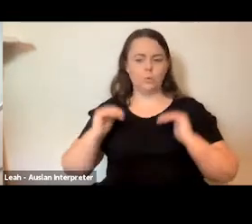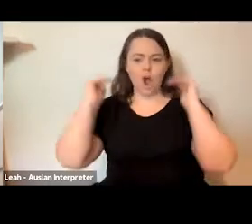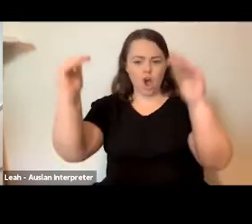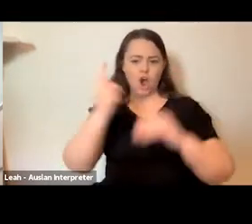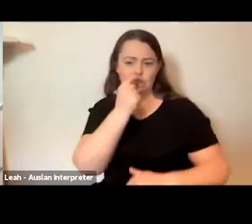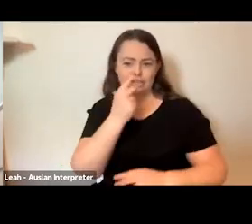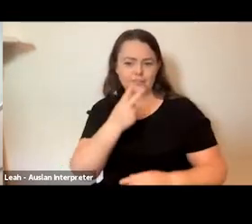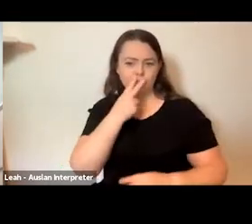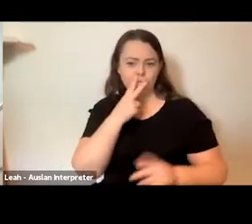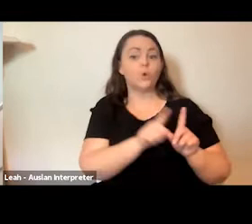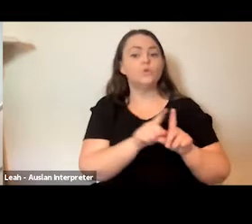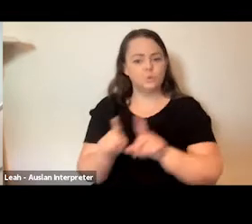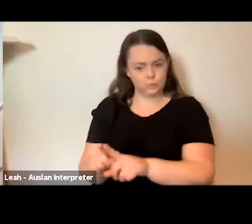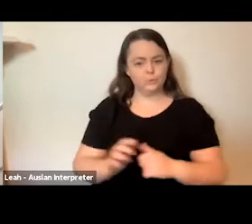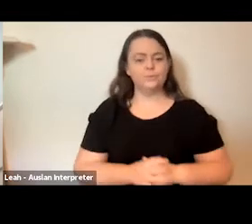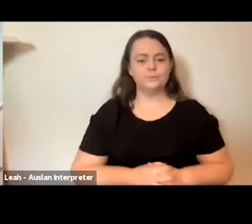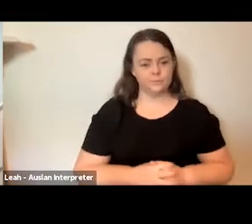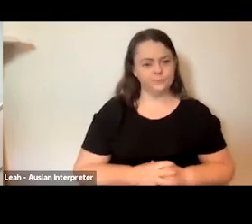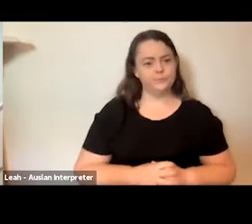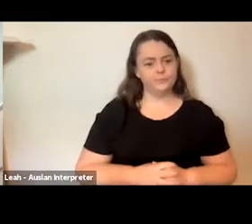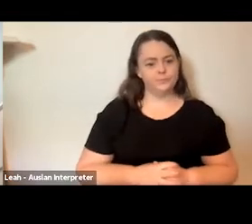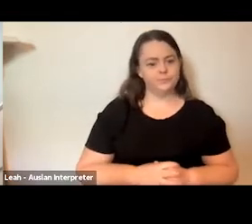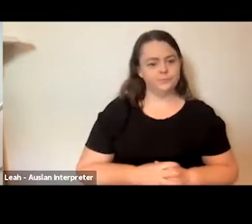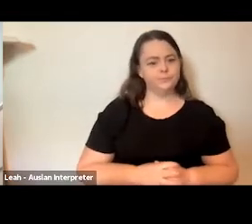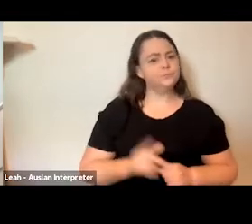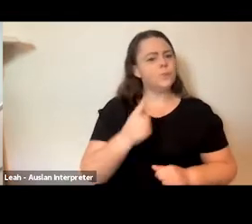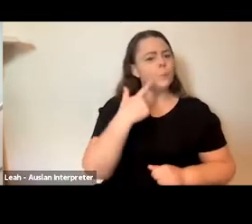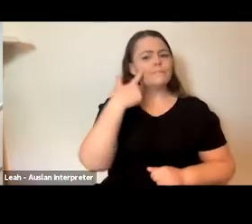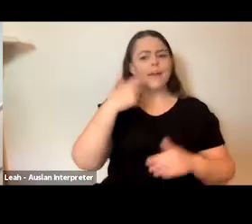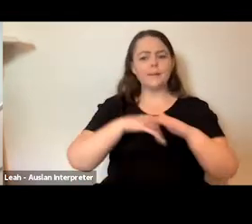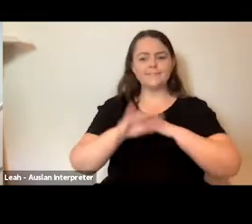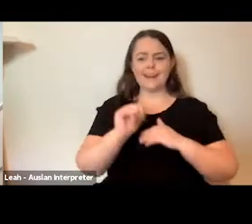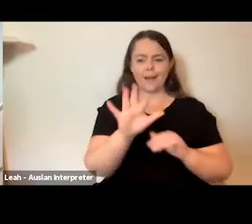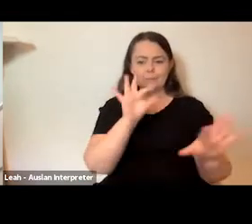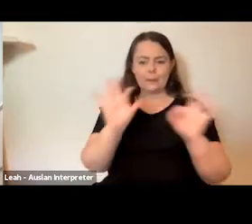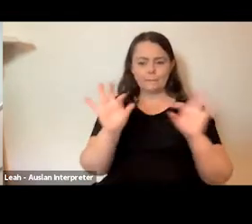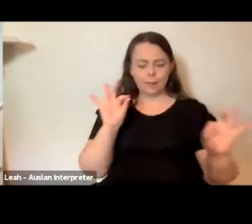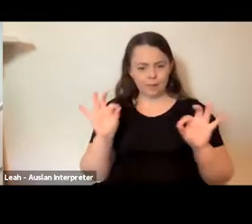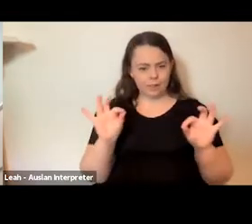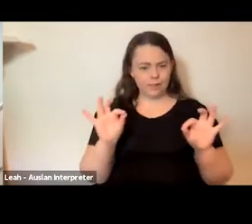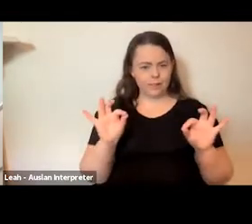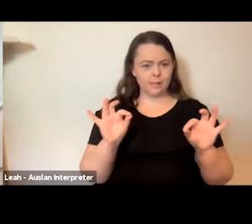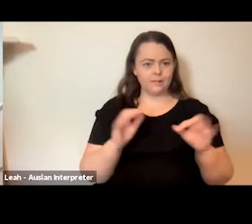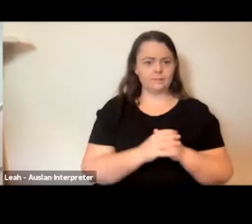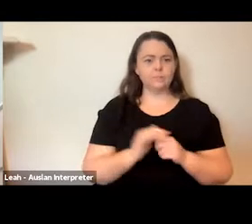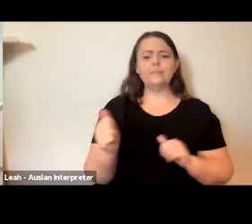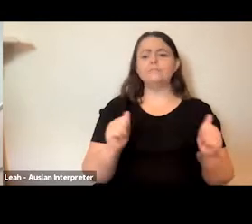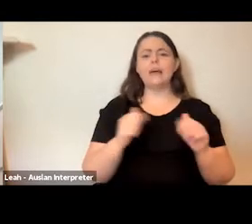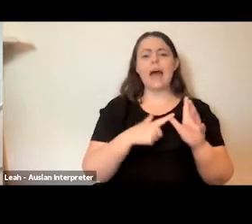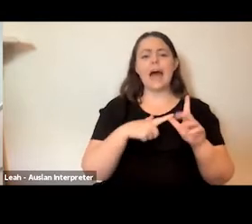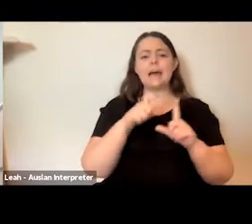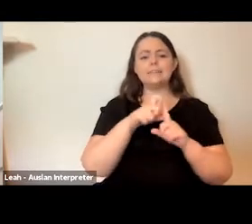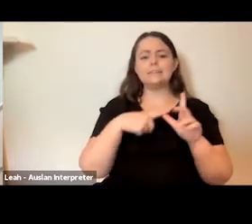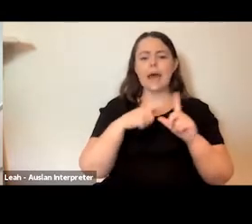is interesting because it's quite similar to what we found in our sample as well. So ADAPT is an online survey that we kind of set